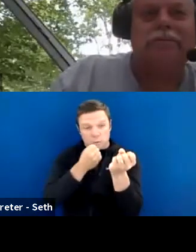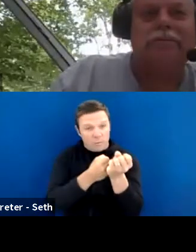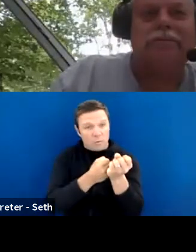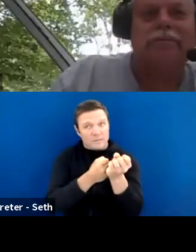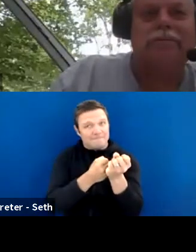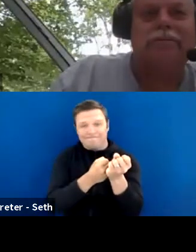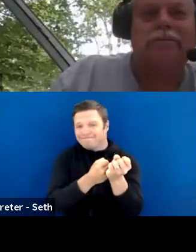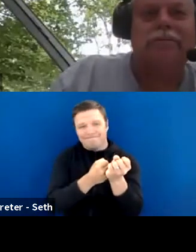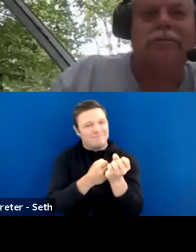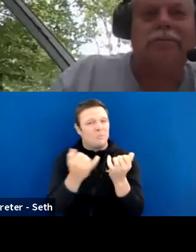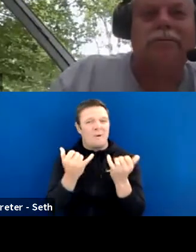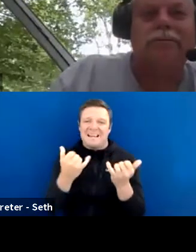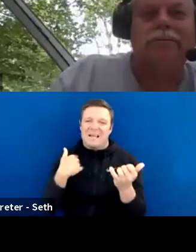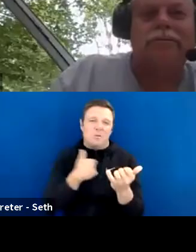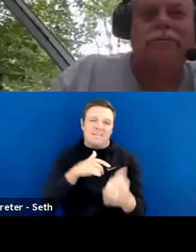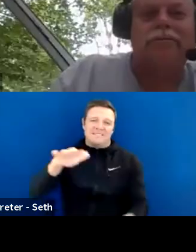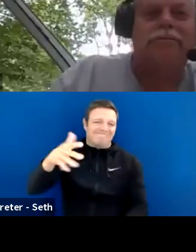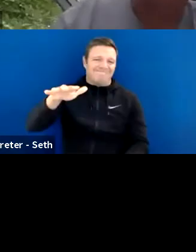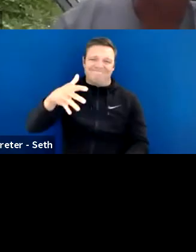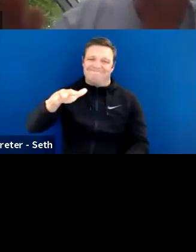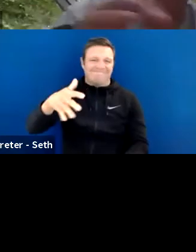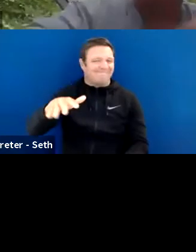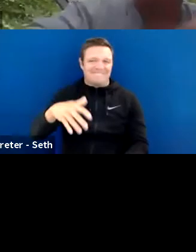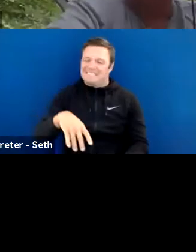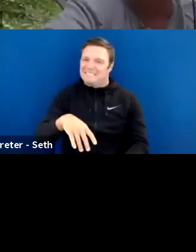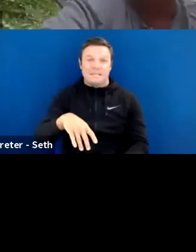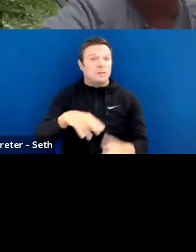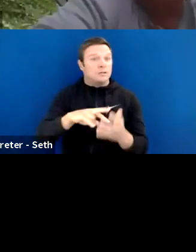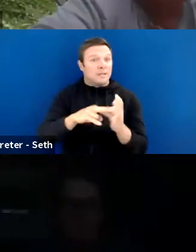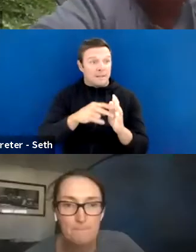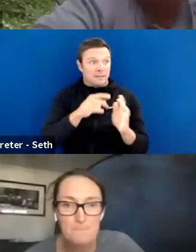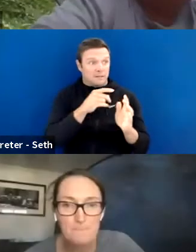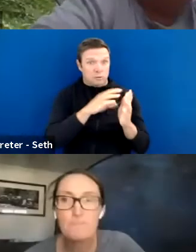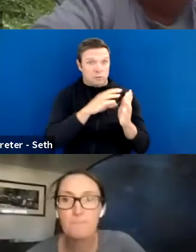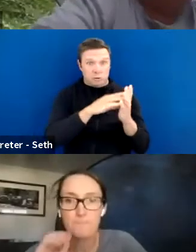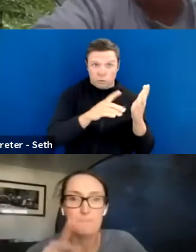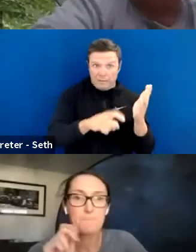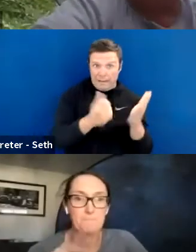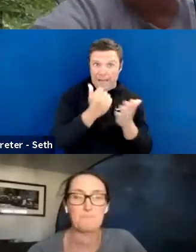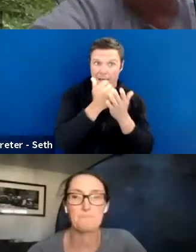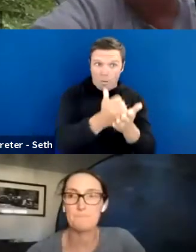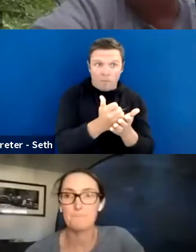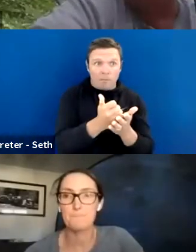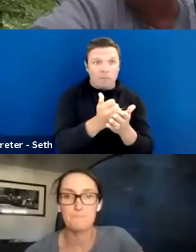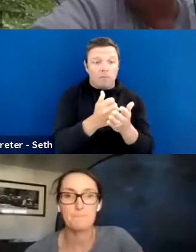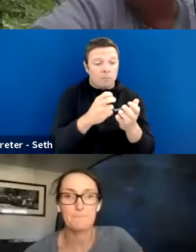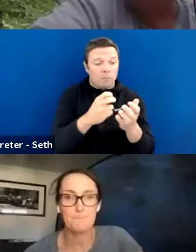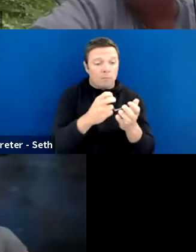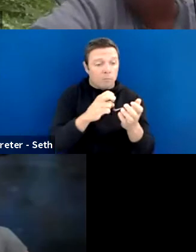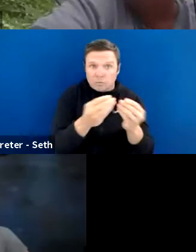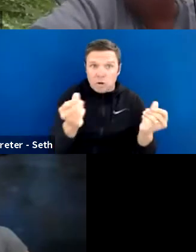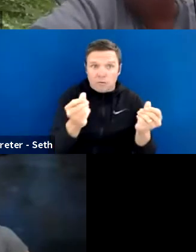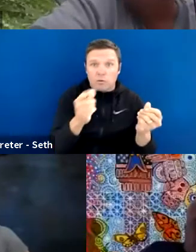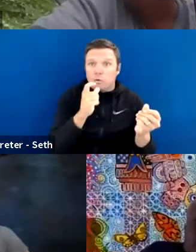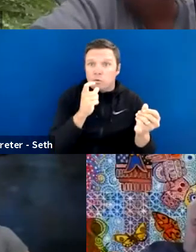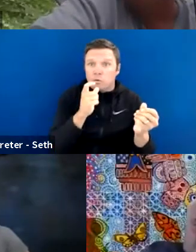doing a very good job there. And that means that they're coming to you guys. They're coming to you as not only